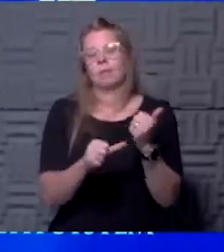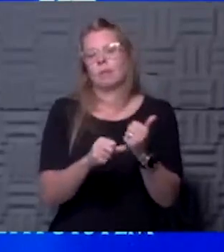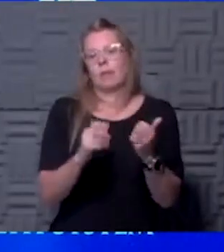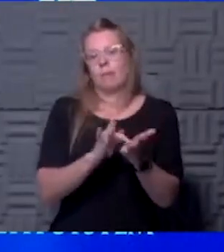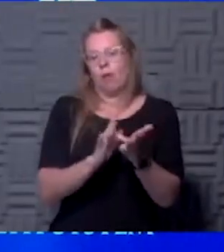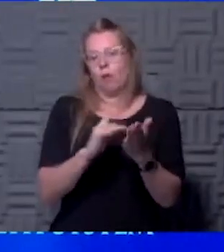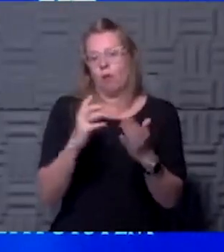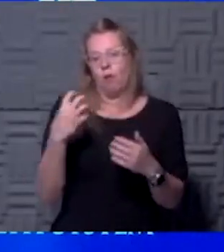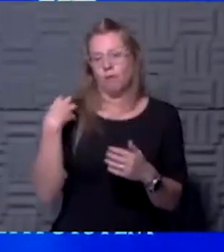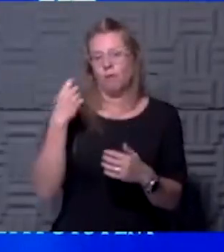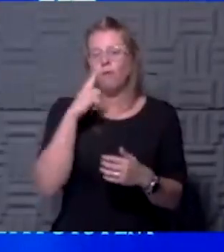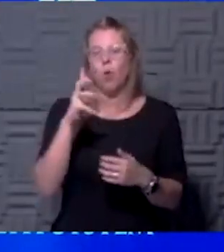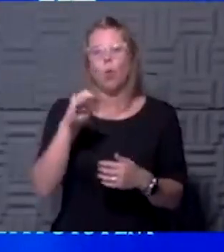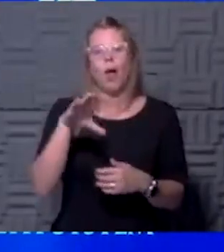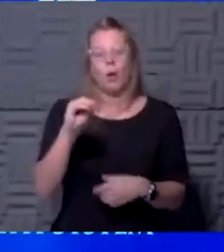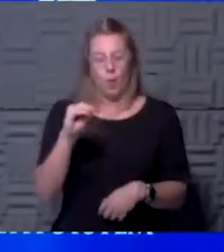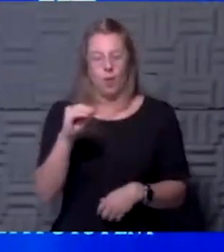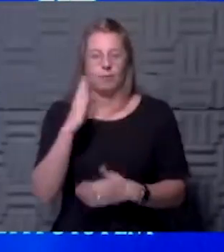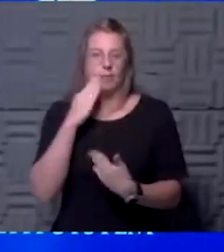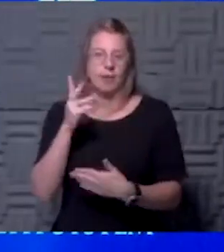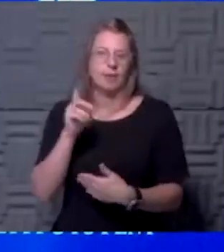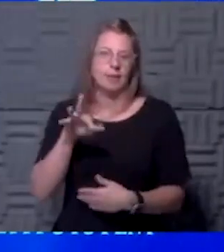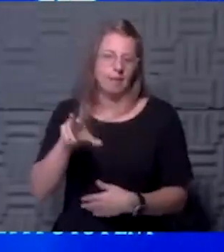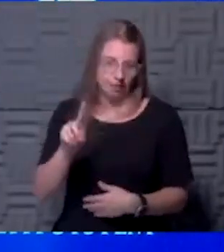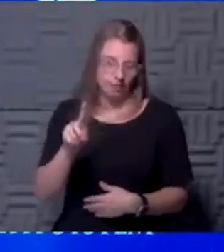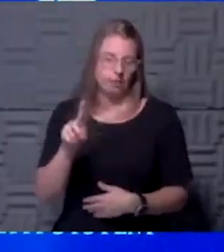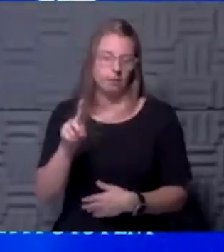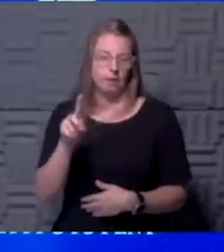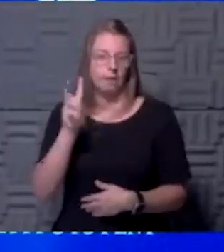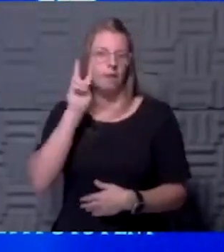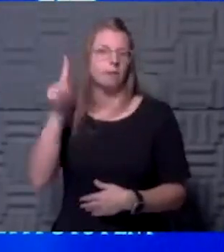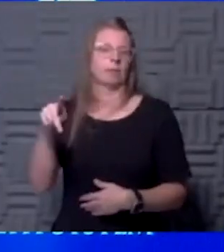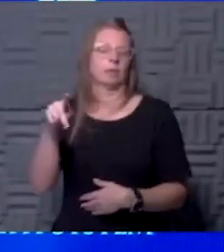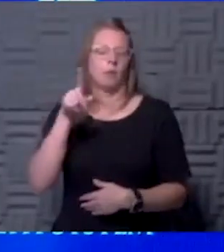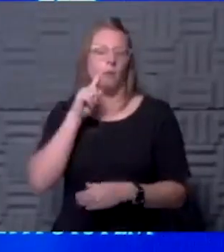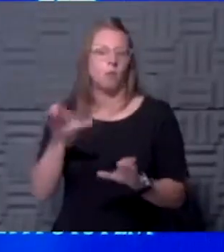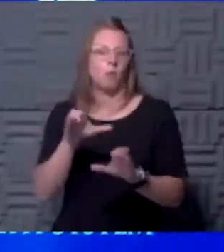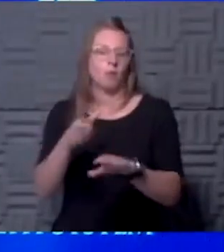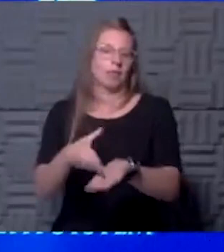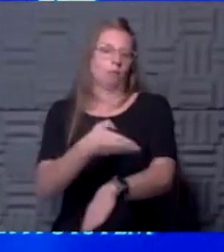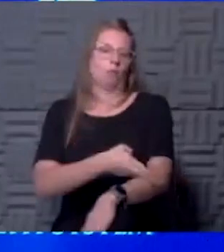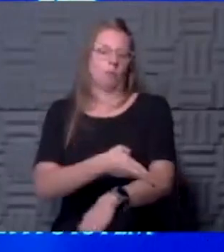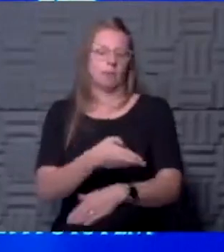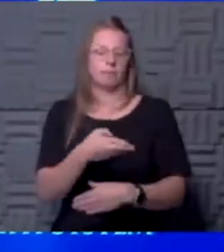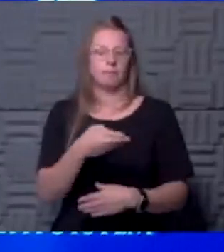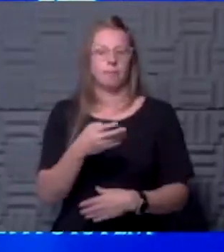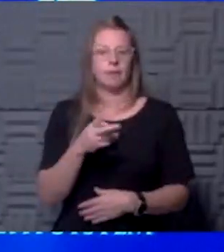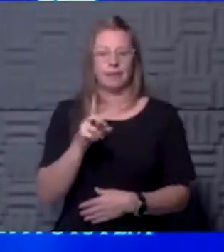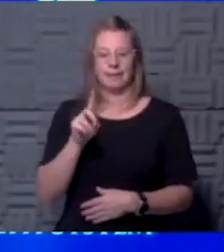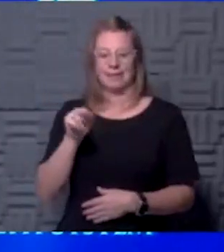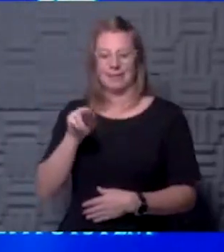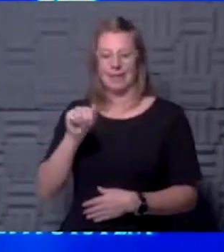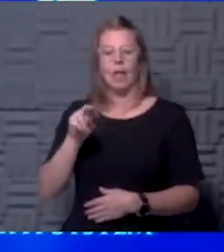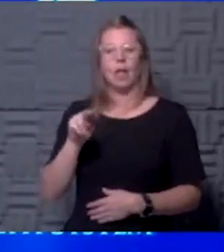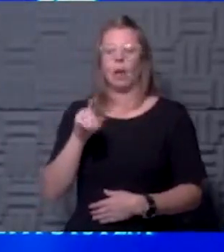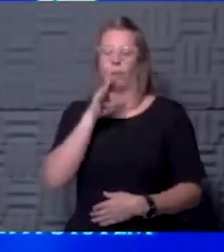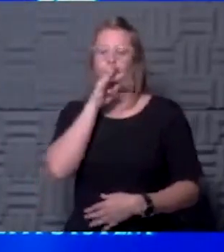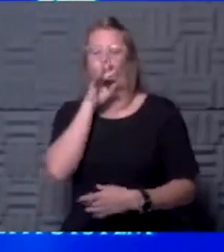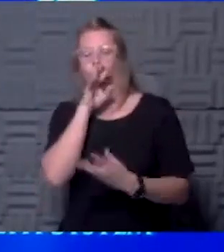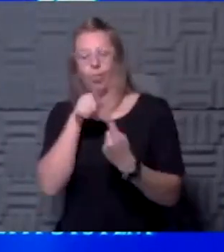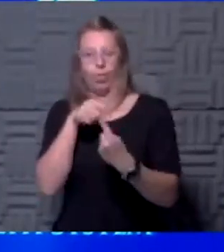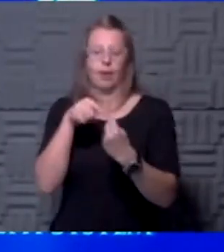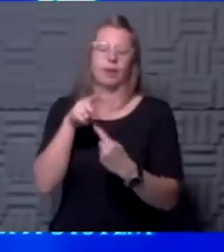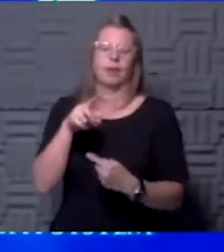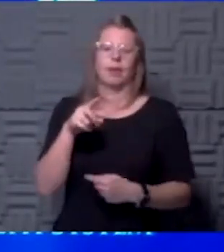for Wyandotte County, and I want to thank David Wild, our Vice President of Performance Improvement. Hawkeye and I can't say